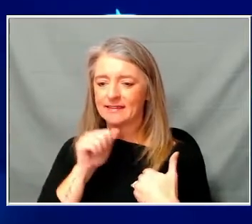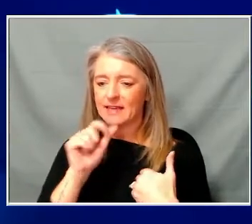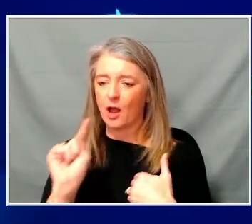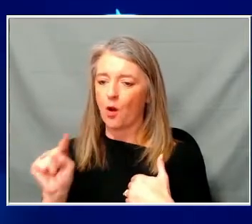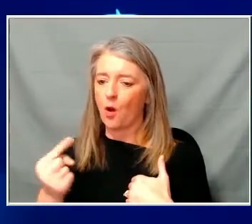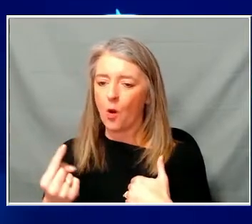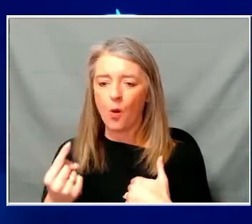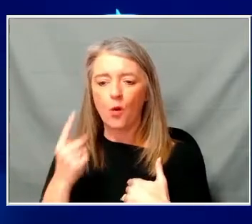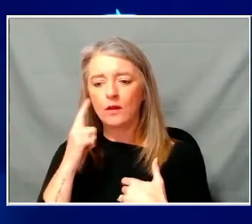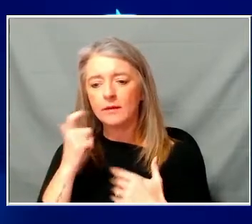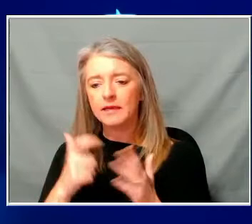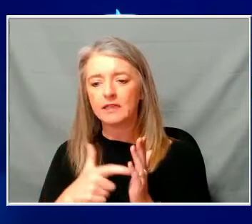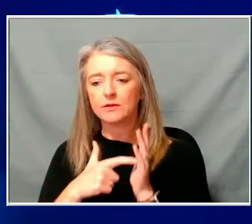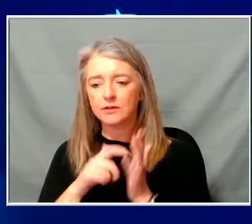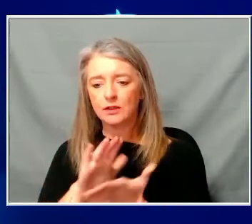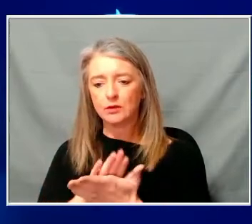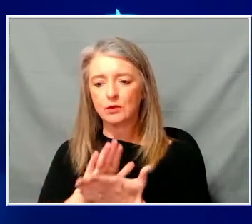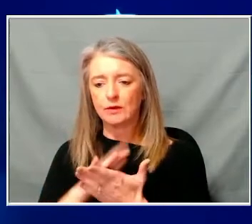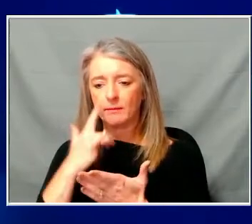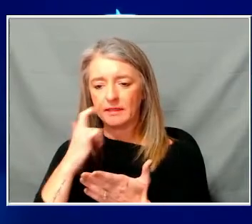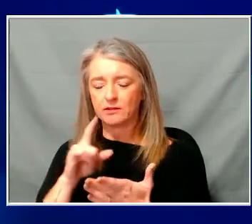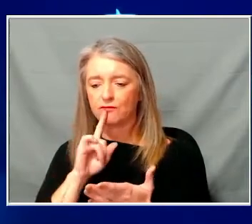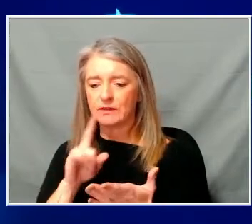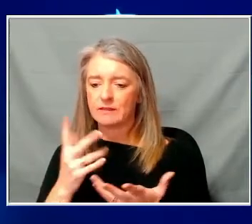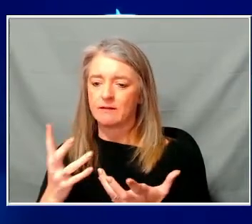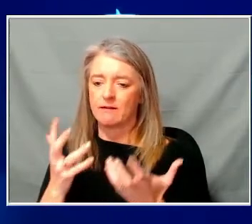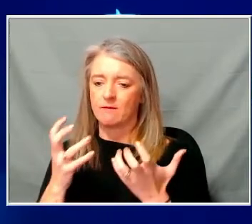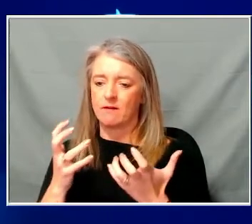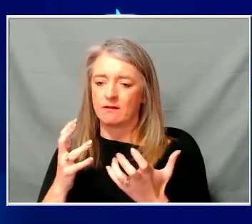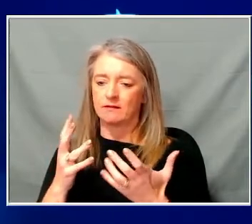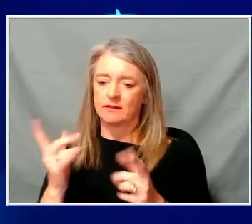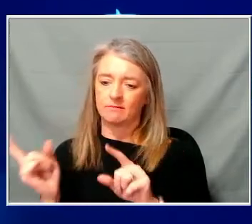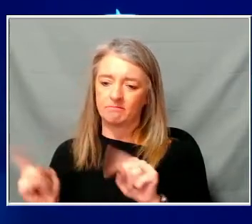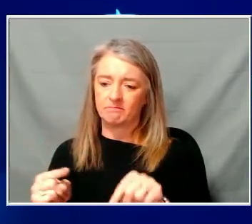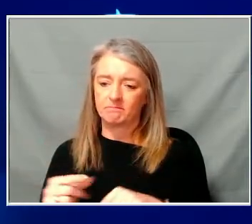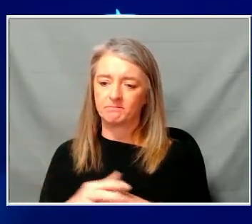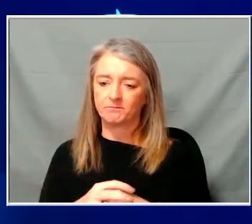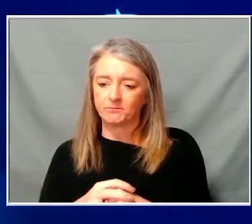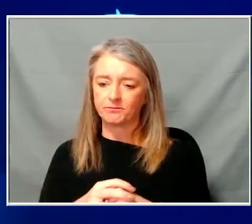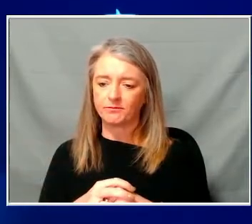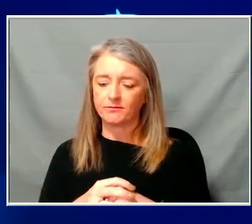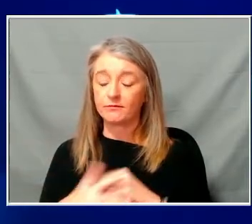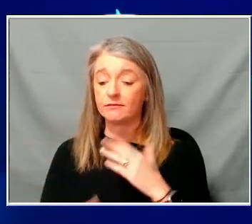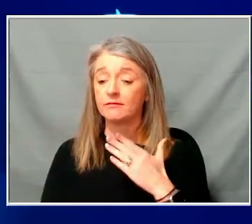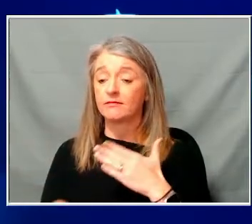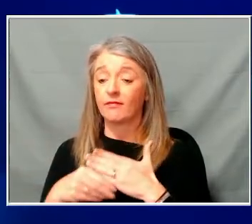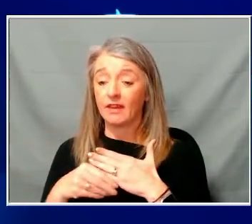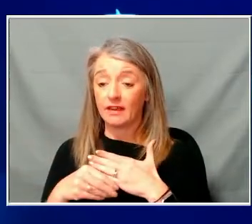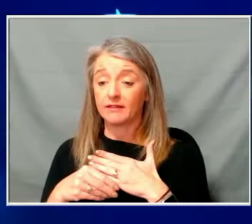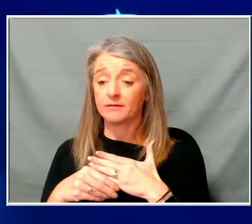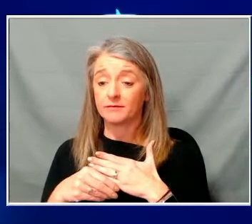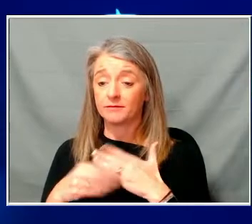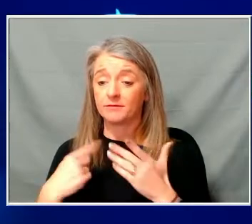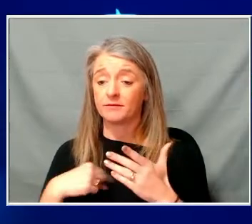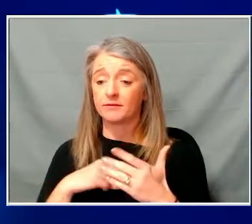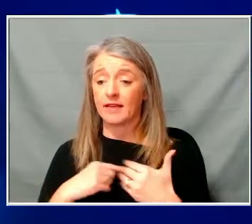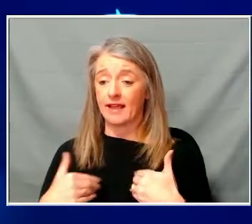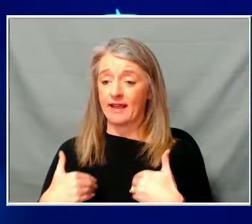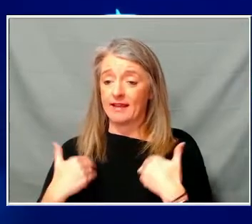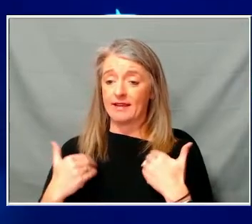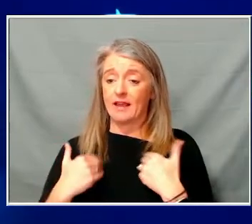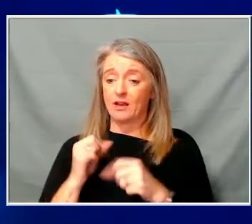it's required for school, but because they really want to be here. And additionally, we've had younger